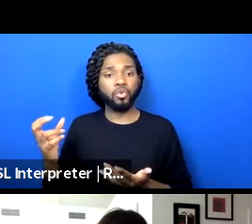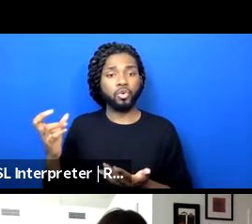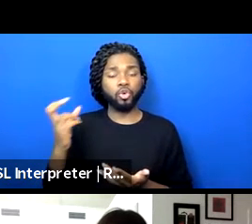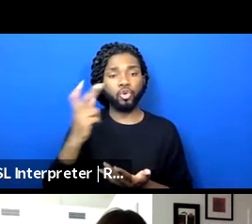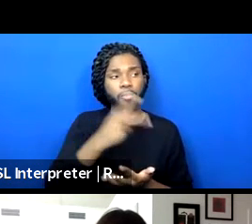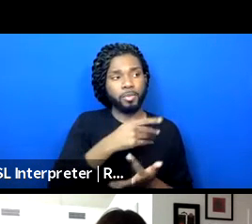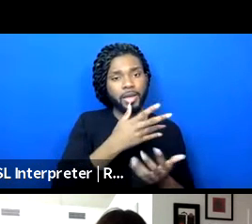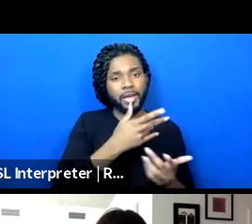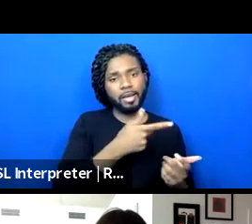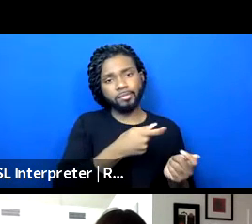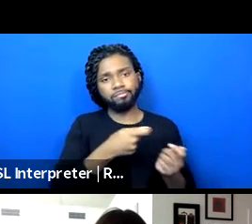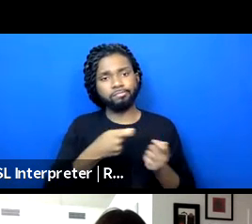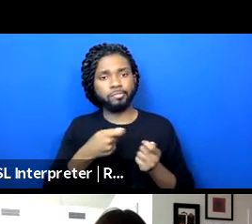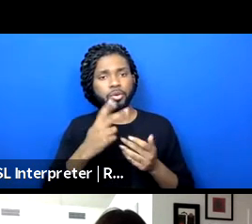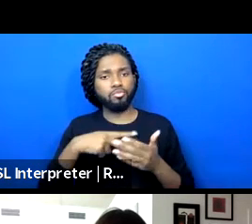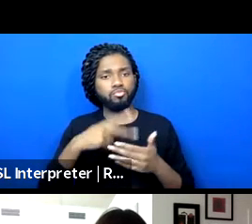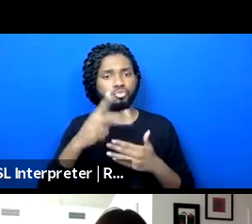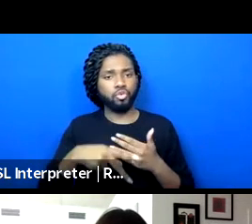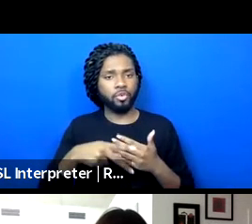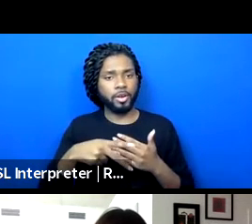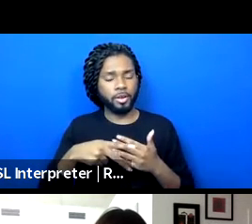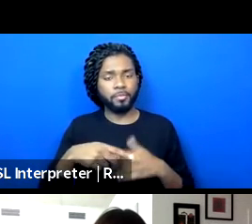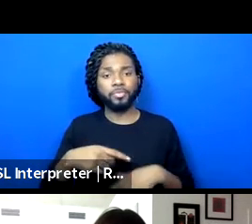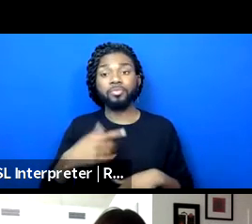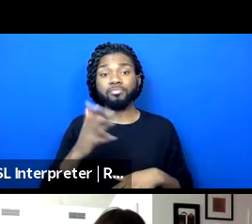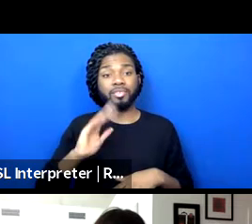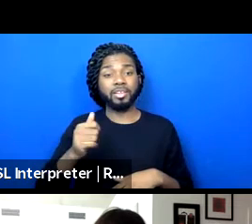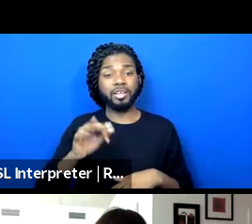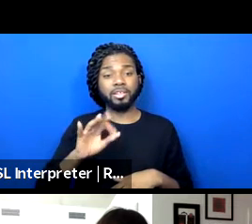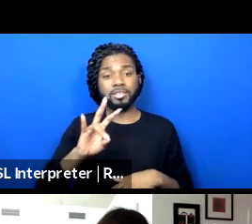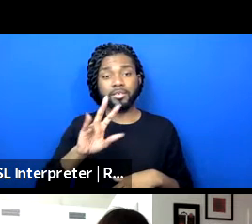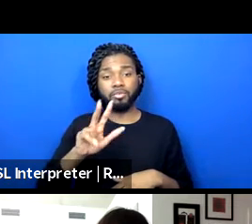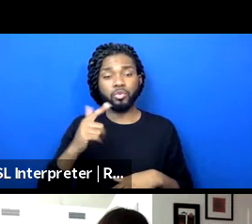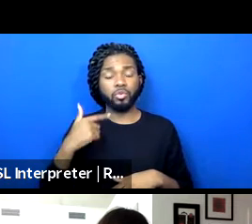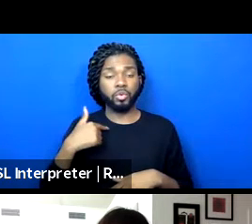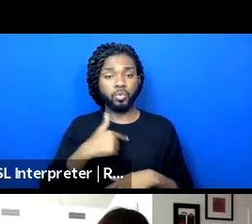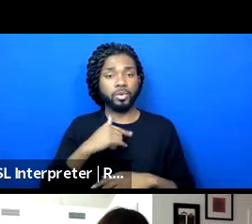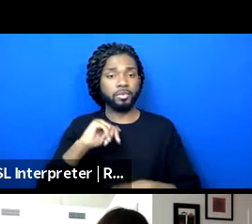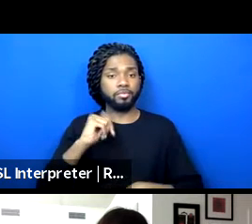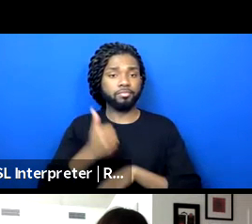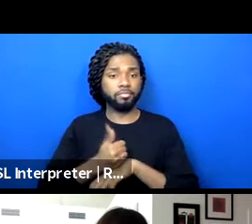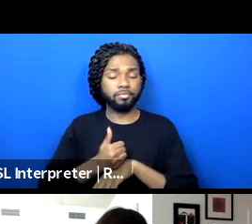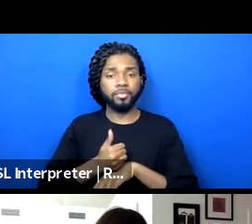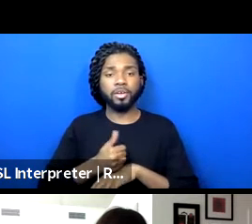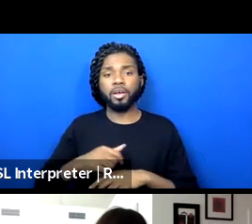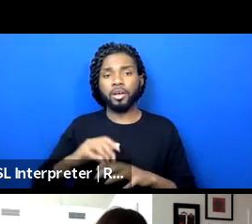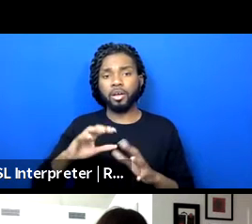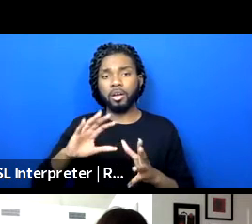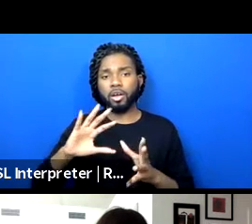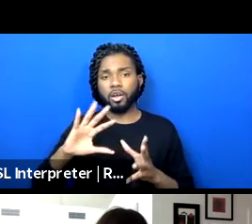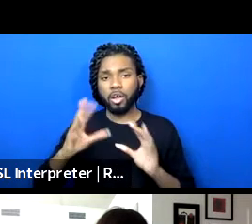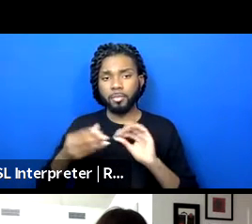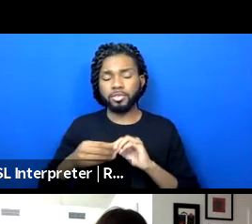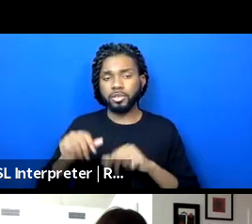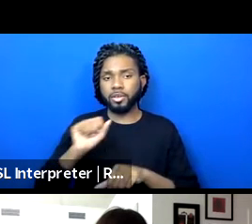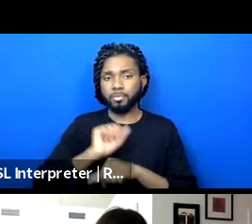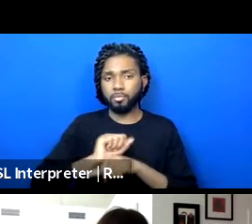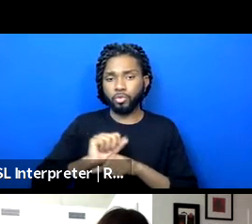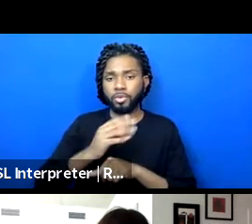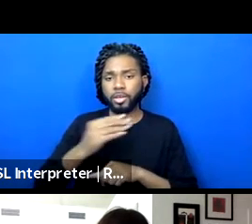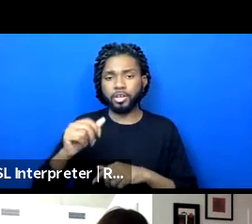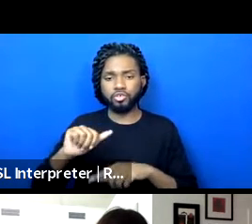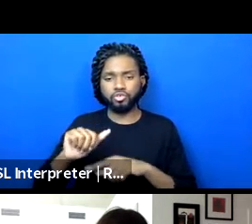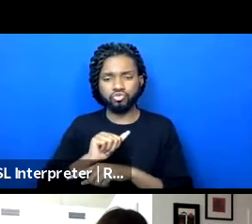extremely effective. In 1973, this country initiated the Comprehensive Employment and Training Act,